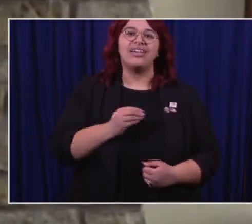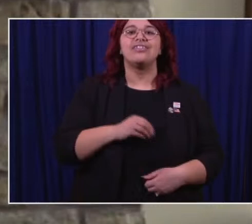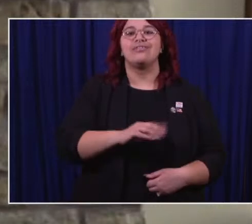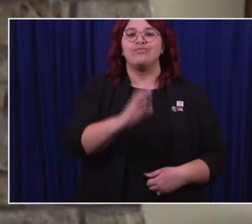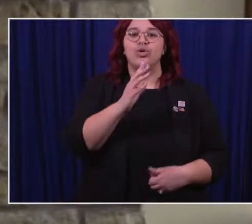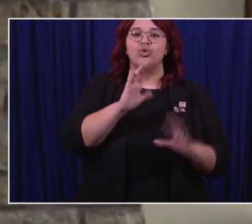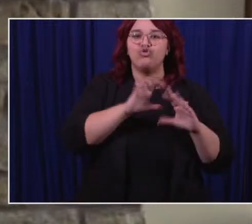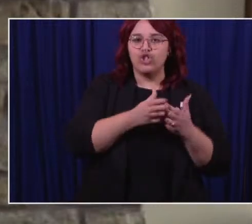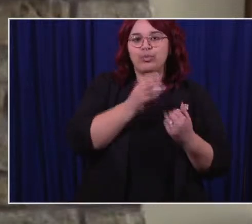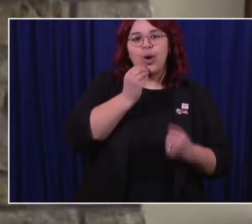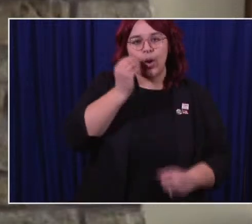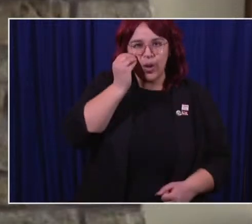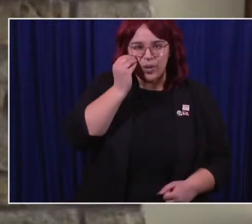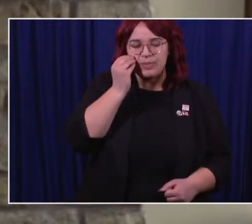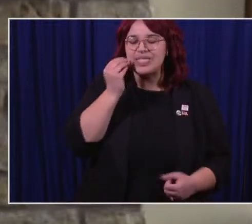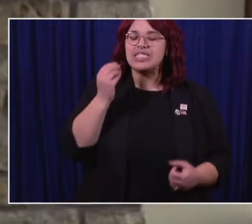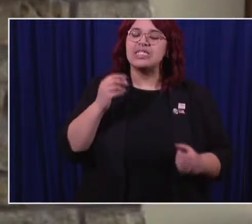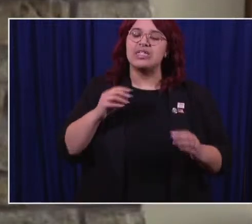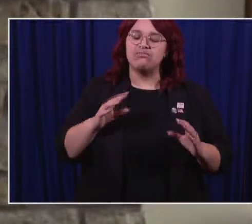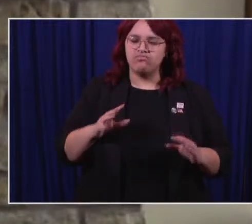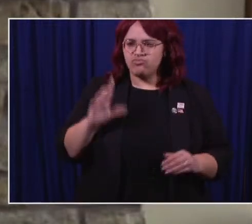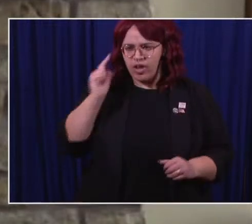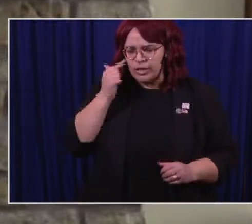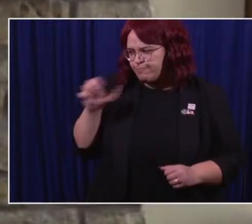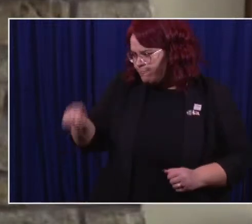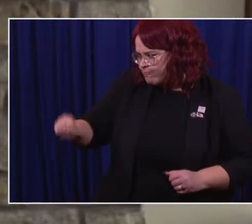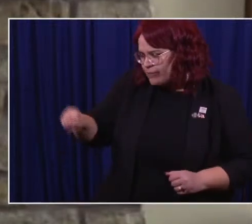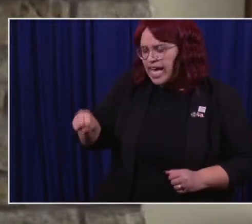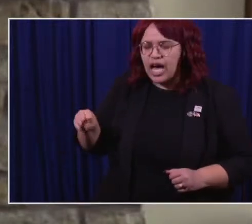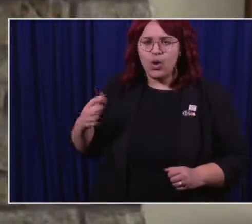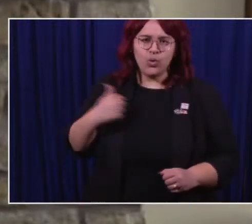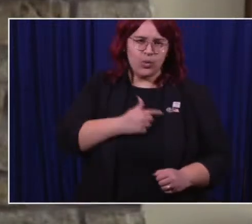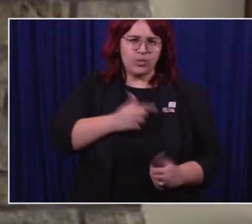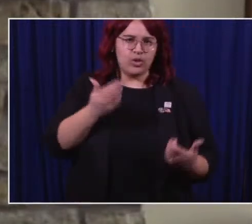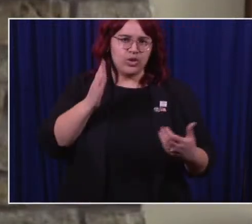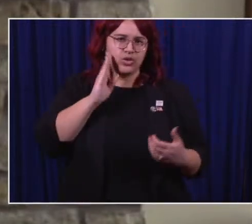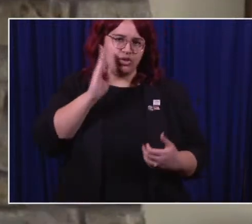it. I understand. And so we'll try to get that out very quickly.